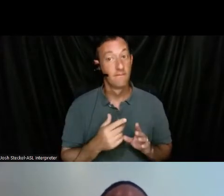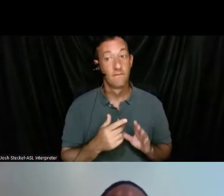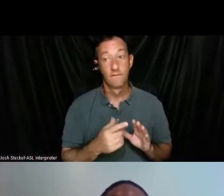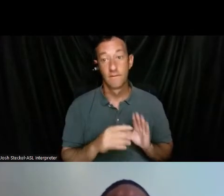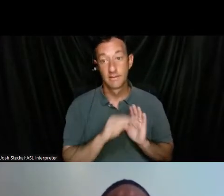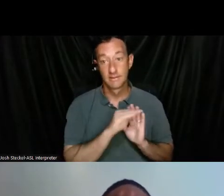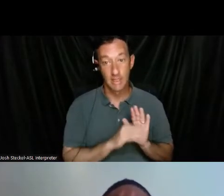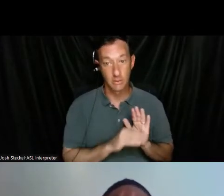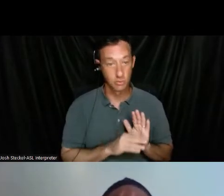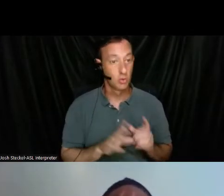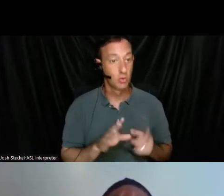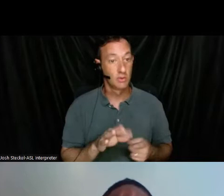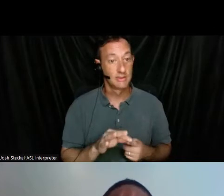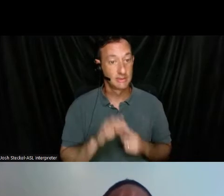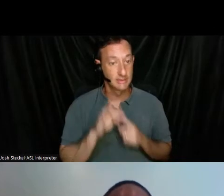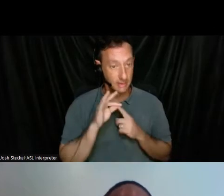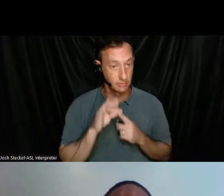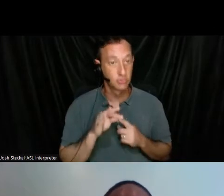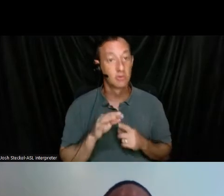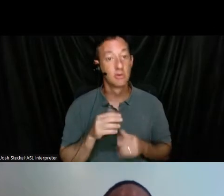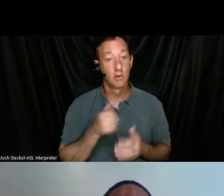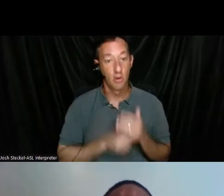are under the Fair Housing Act,